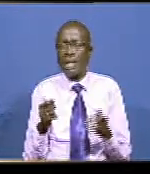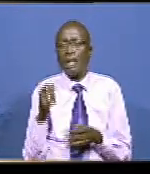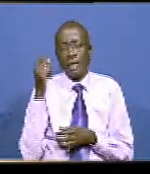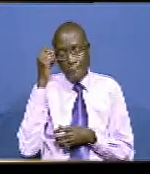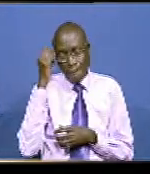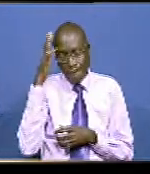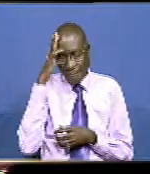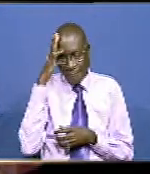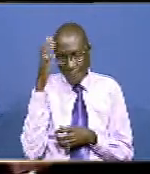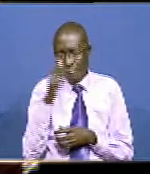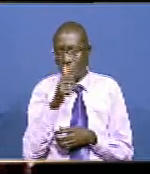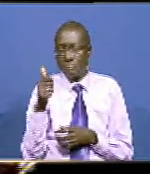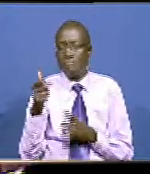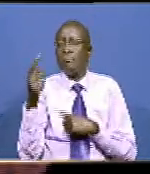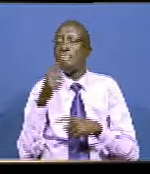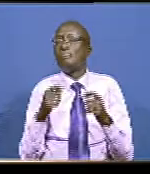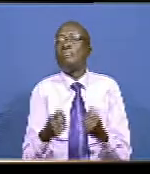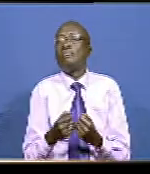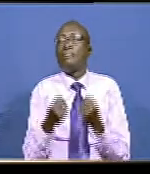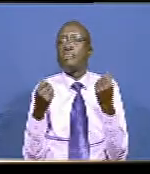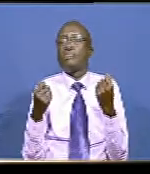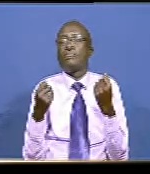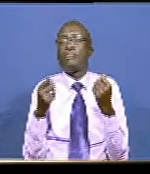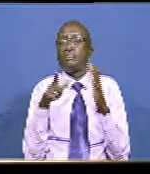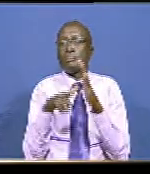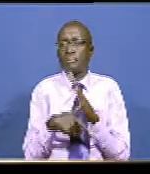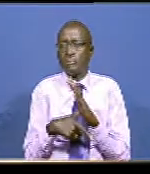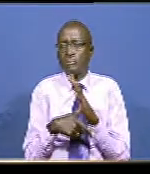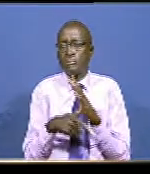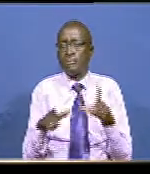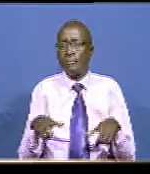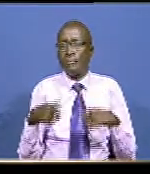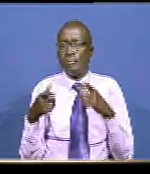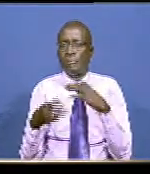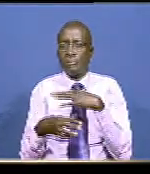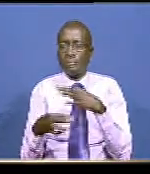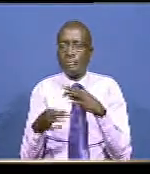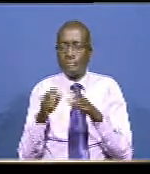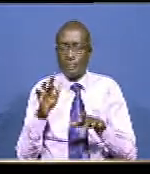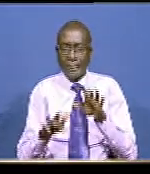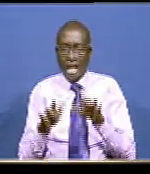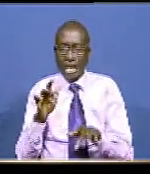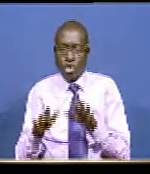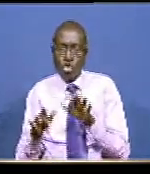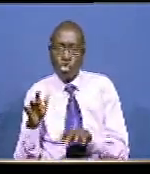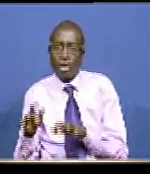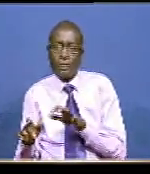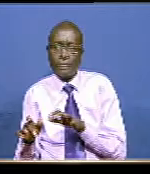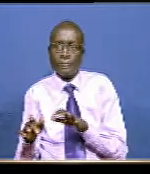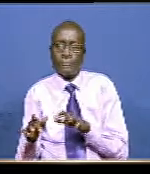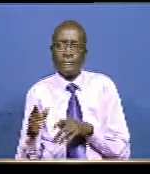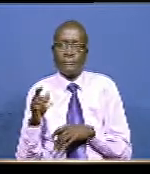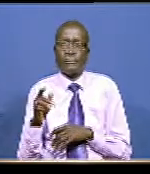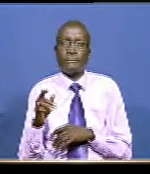you know, that's how it came. Then later in life, interested with piano. You know, we have this guy by the name Alfred Osonga,